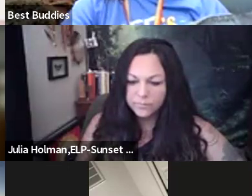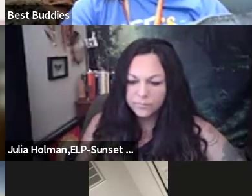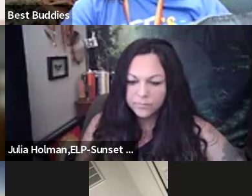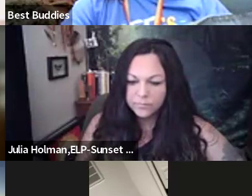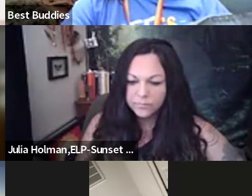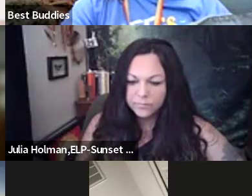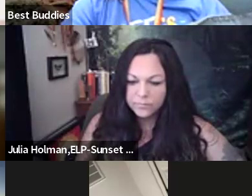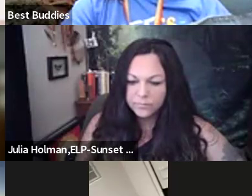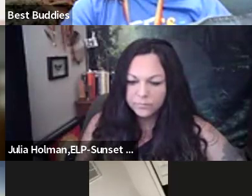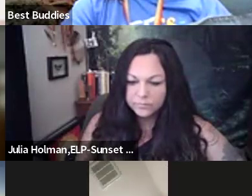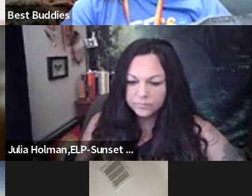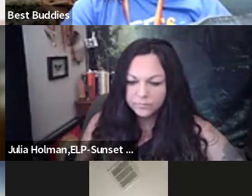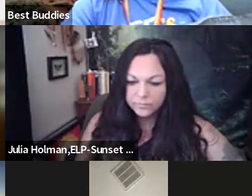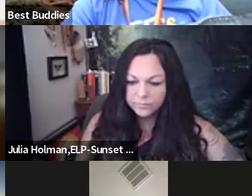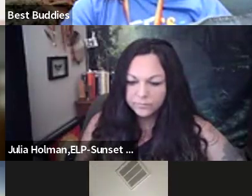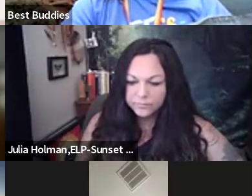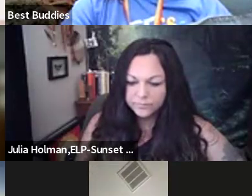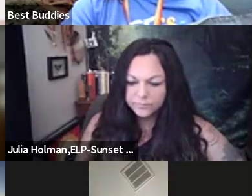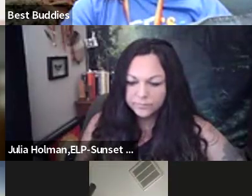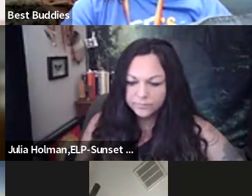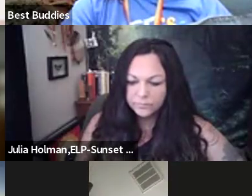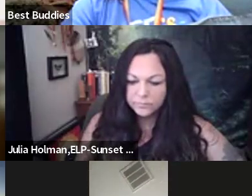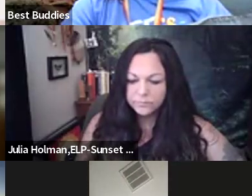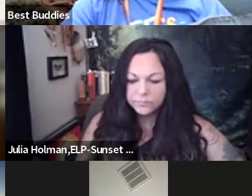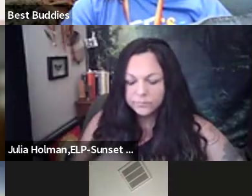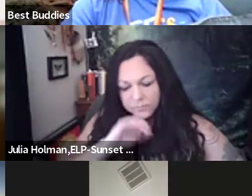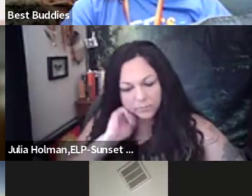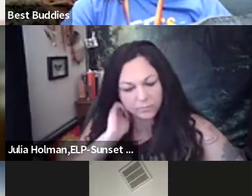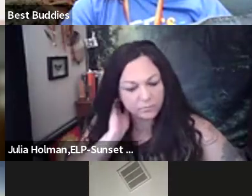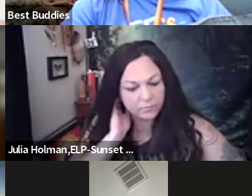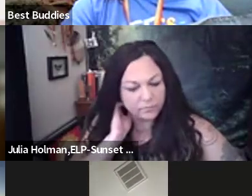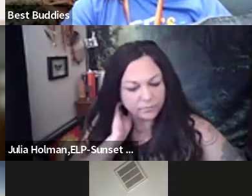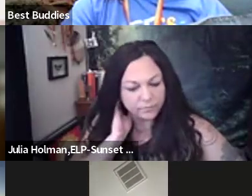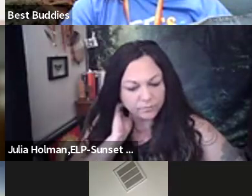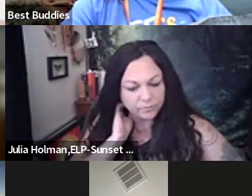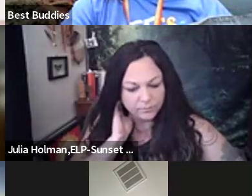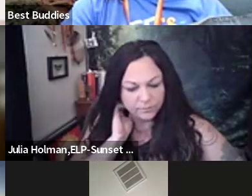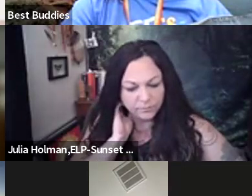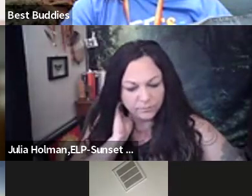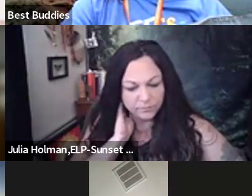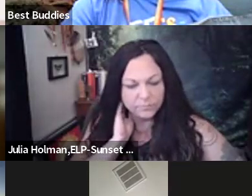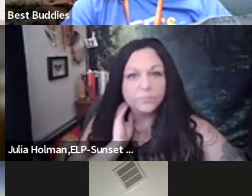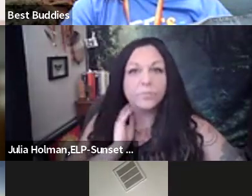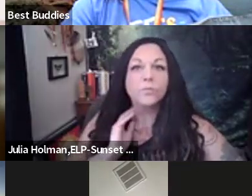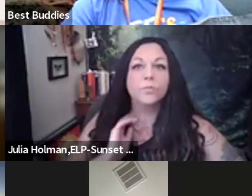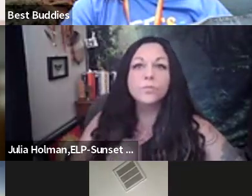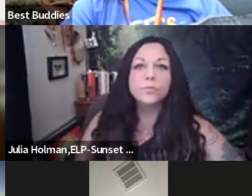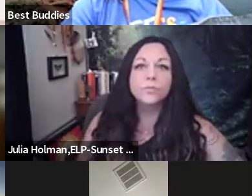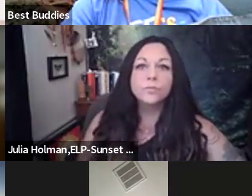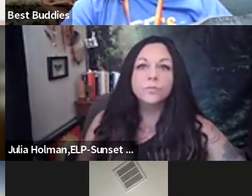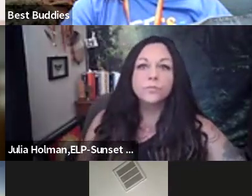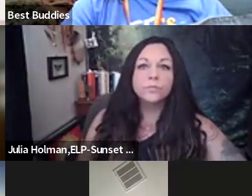specific costs, anything that's outside of that initial contract for items that you can buy